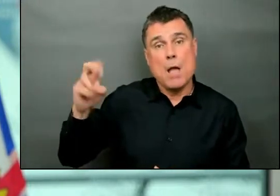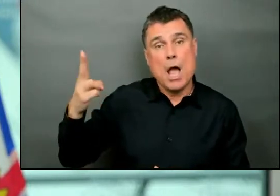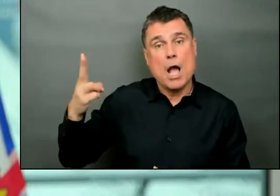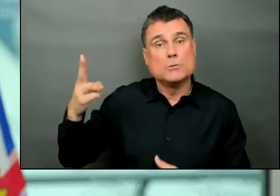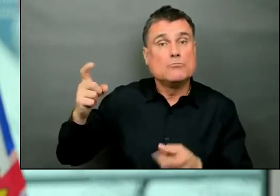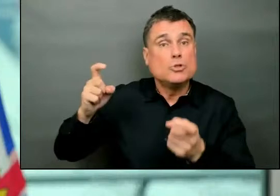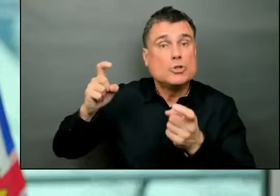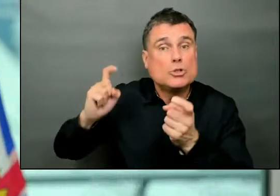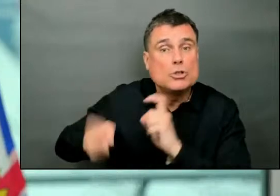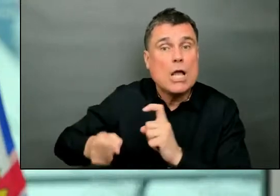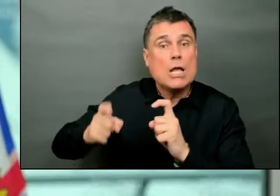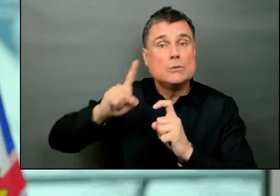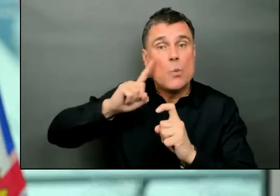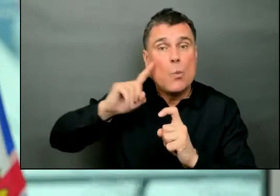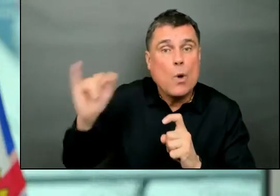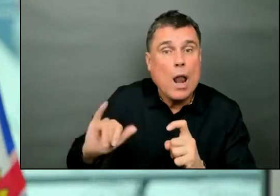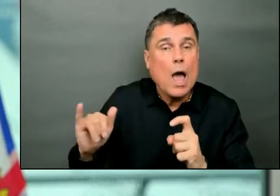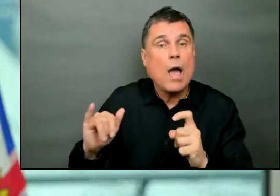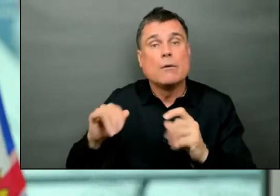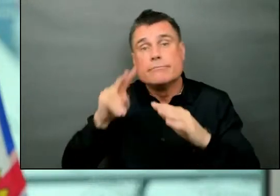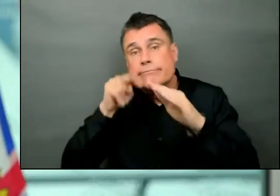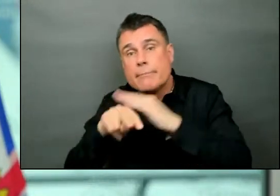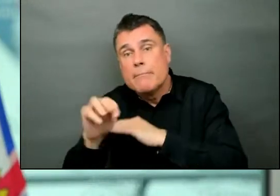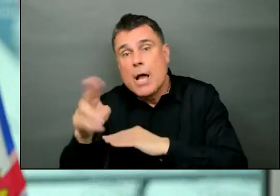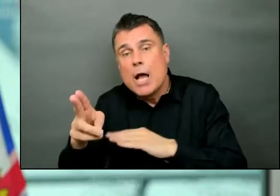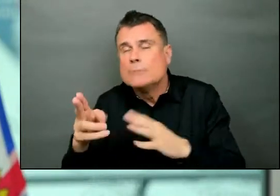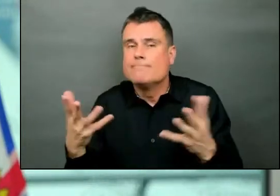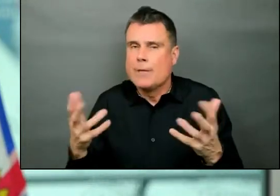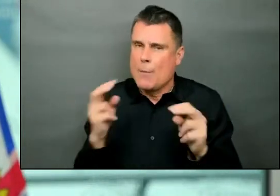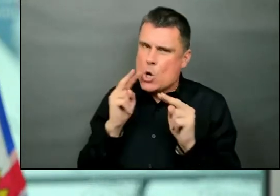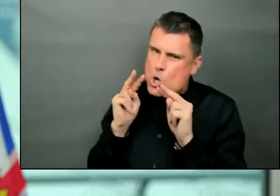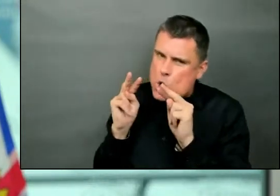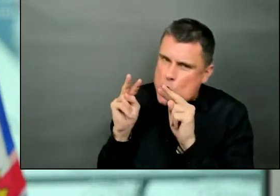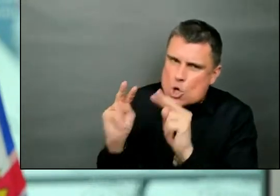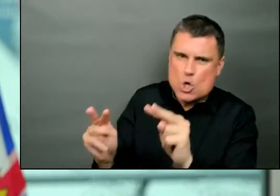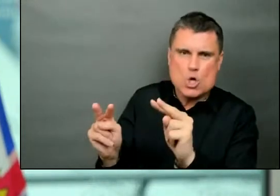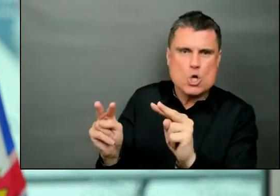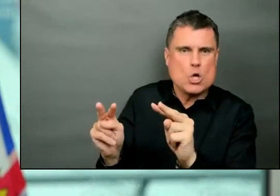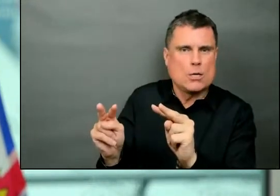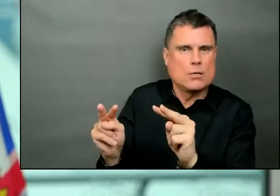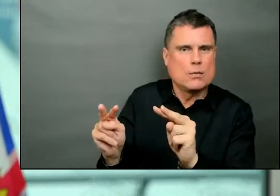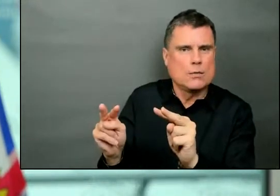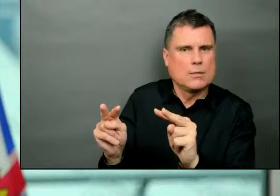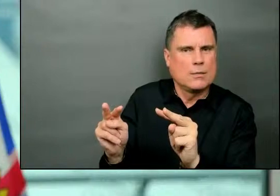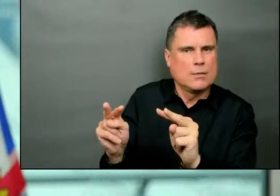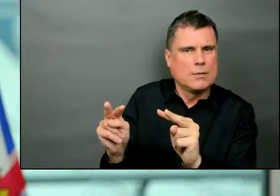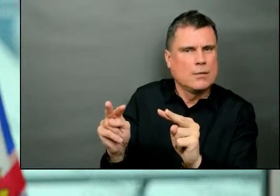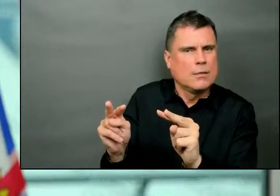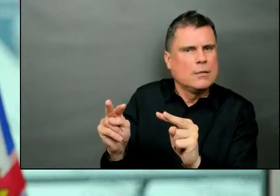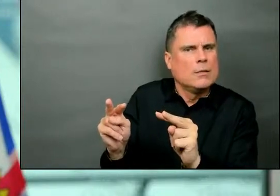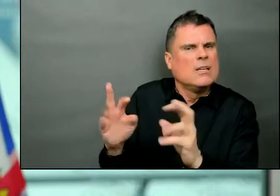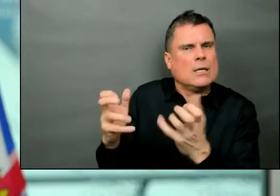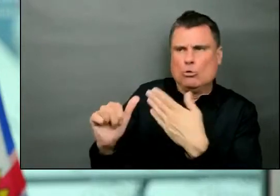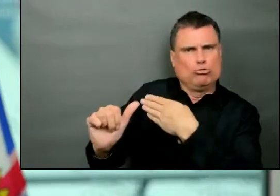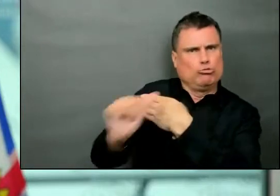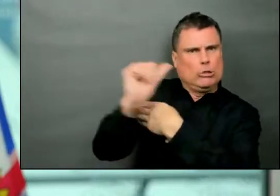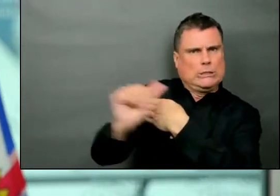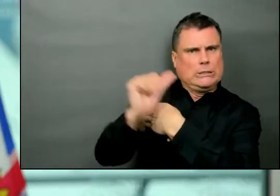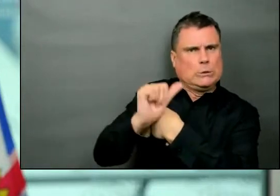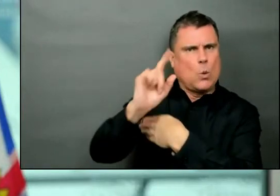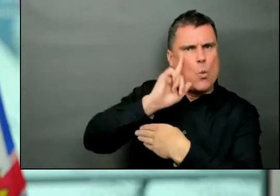is transmitted between people. So what are the situations, and the measures that we've taken have addressed